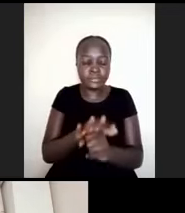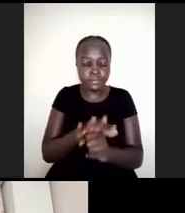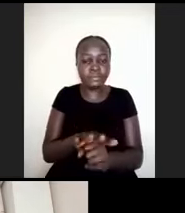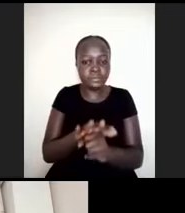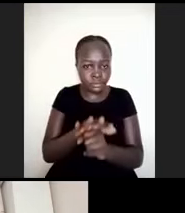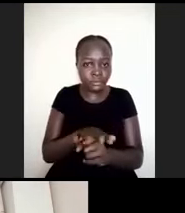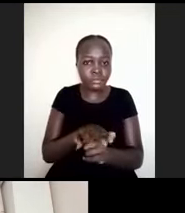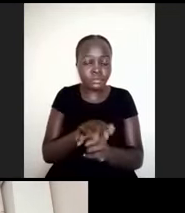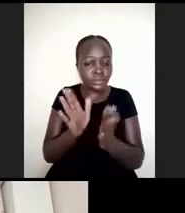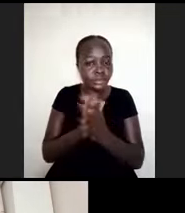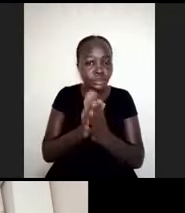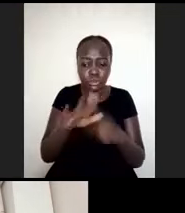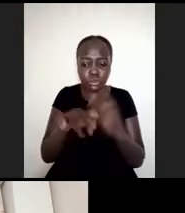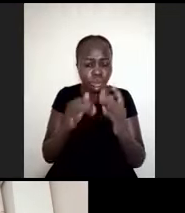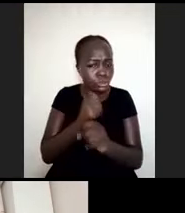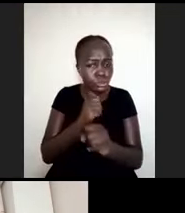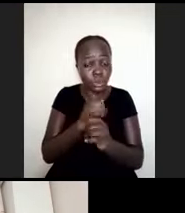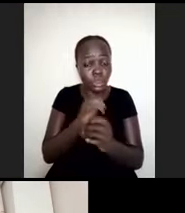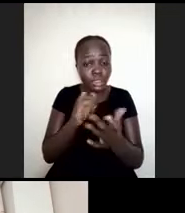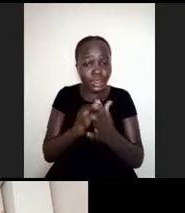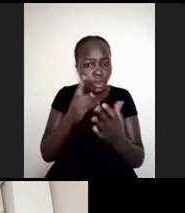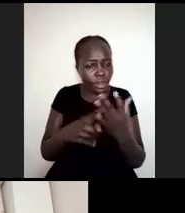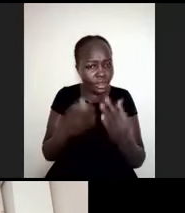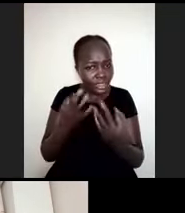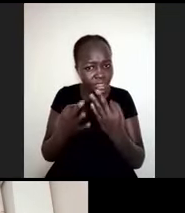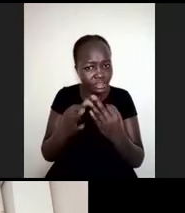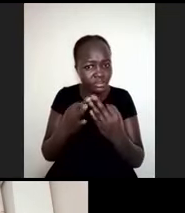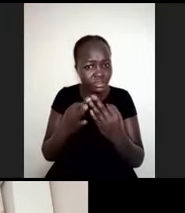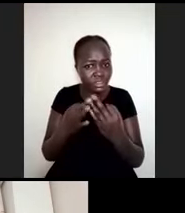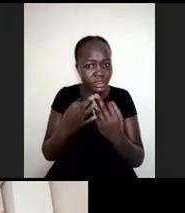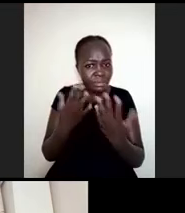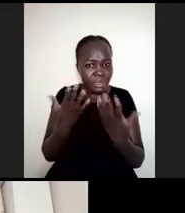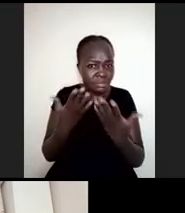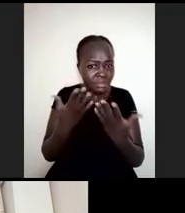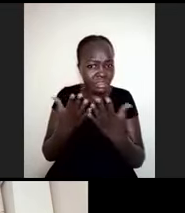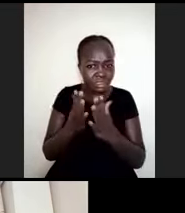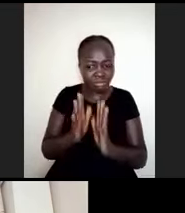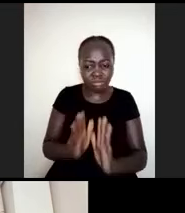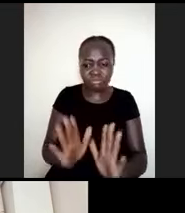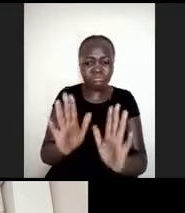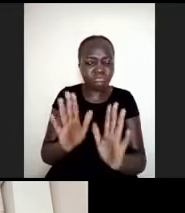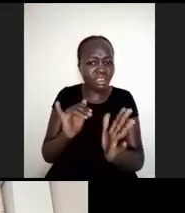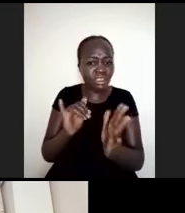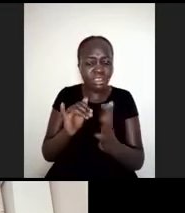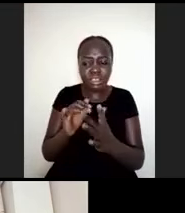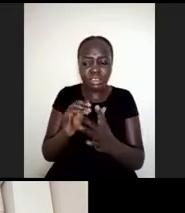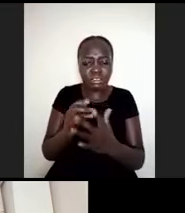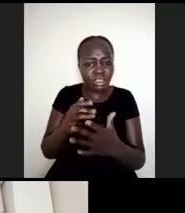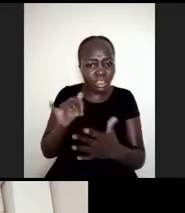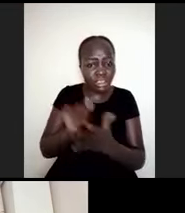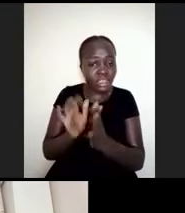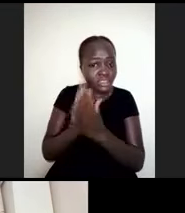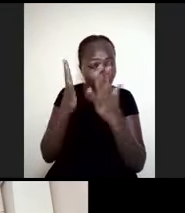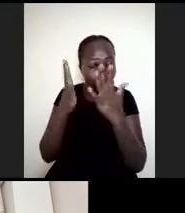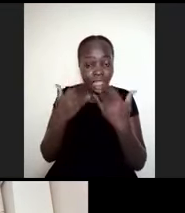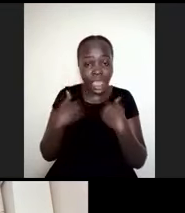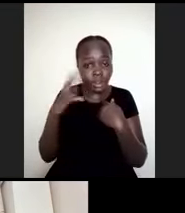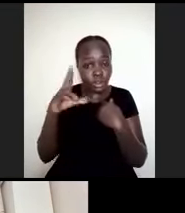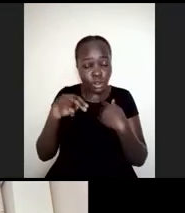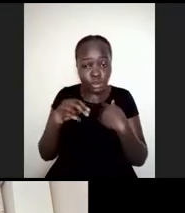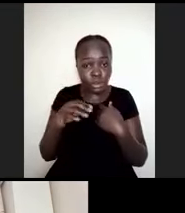they were all doing it. What she should have done, she should have left that party. There was no grown-up